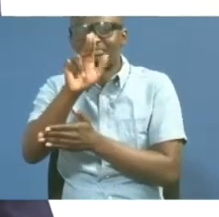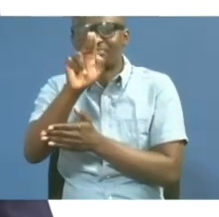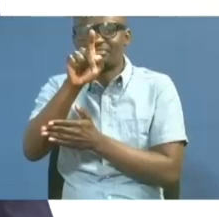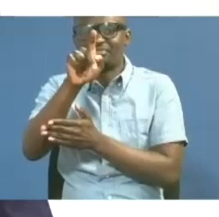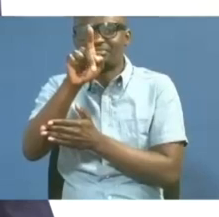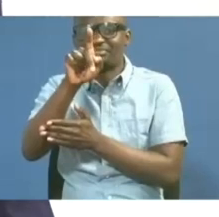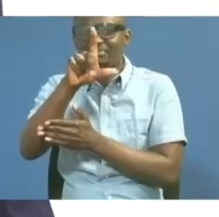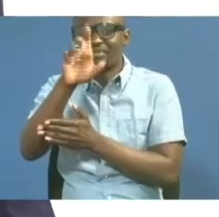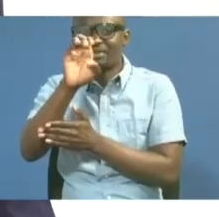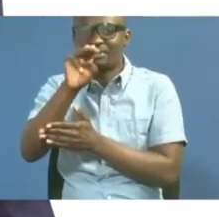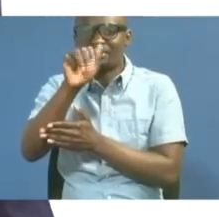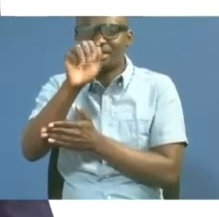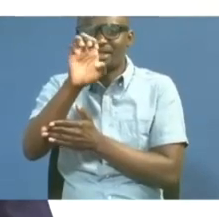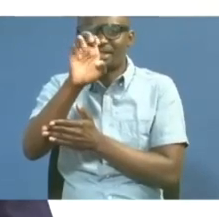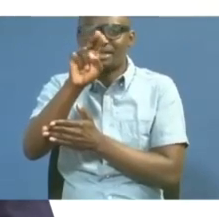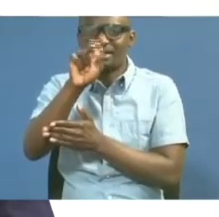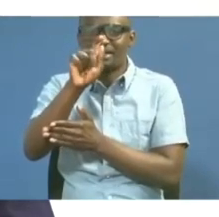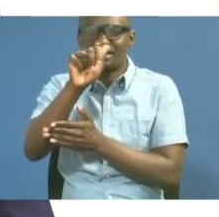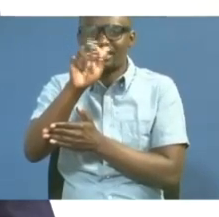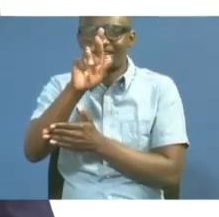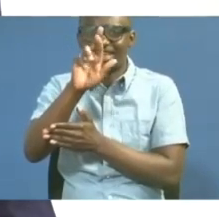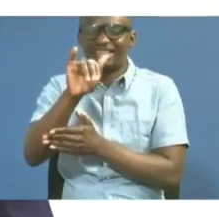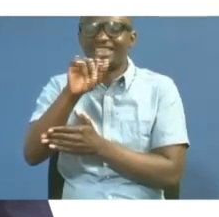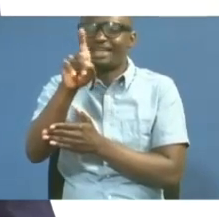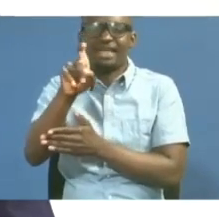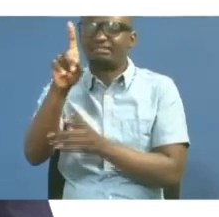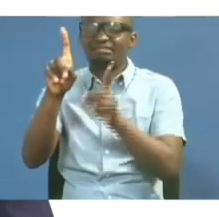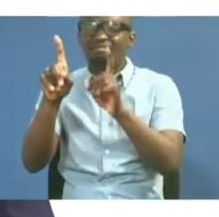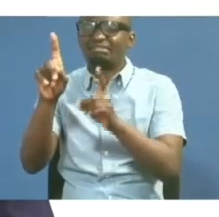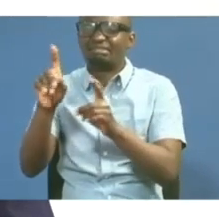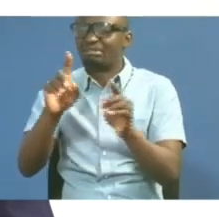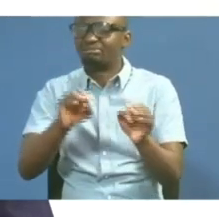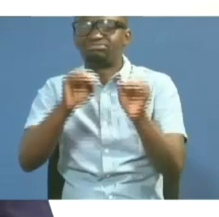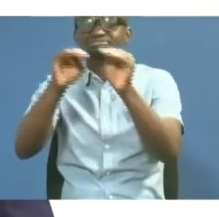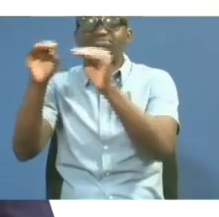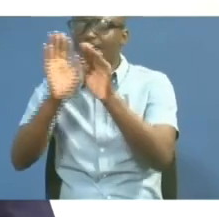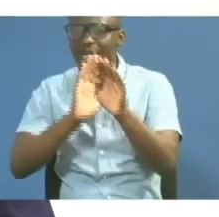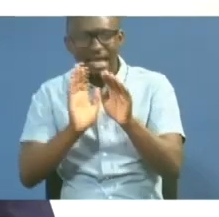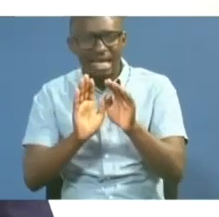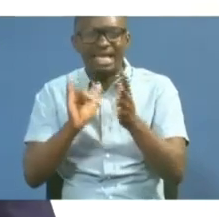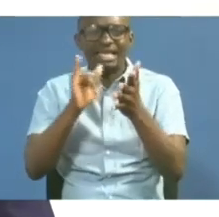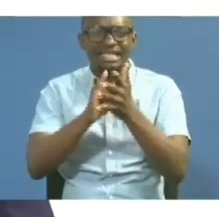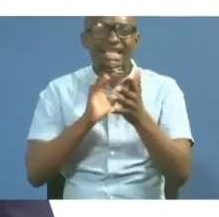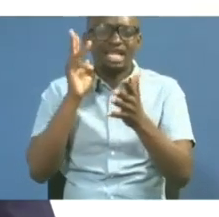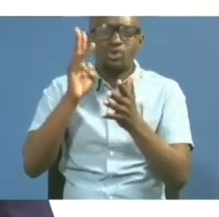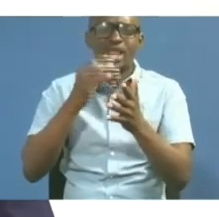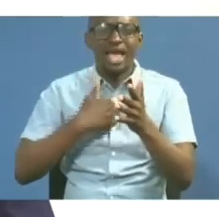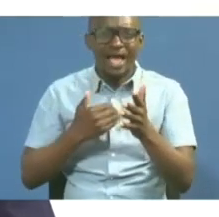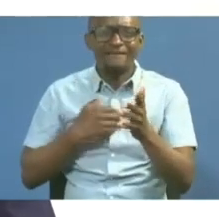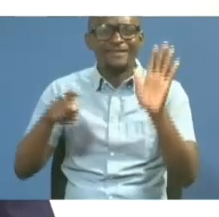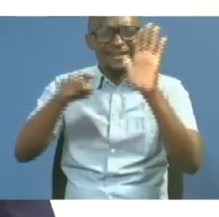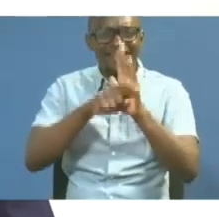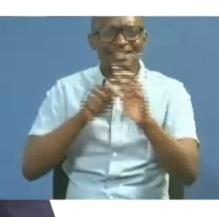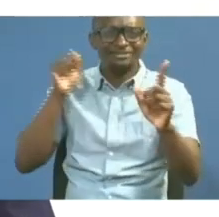supplementary exams to succeeding levels, because that would have a negative impact